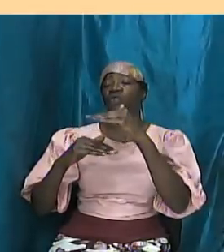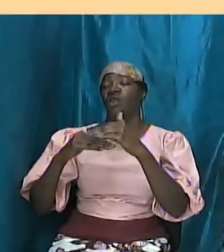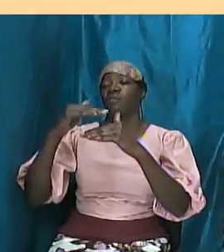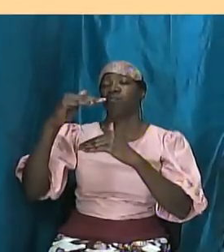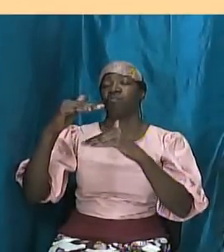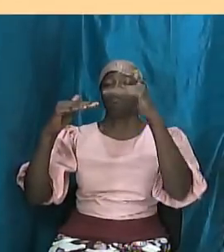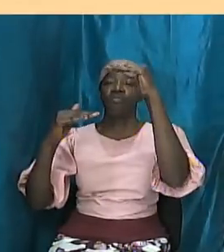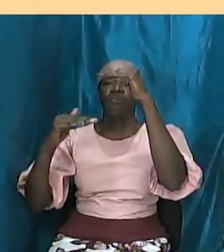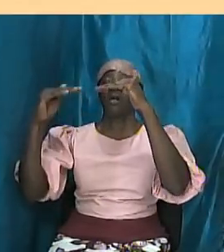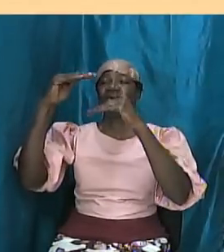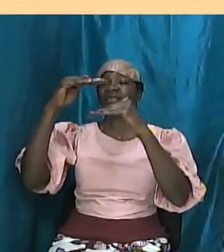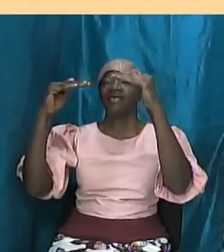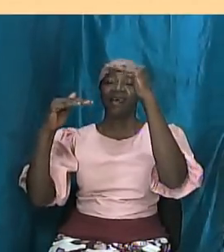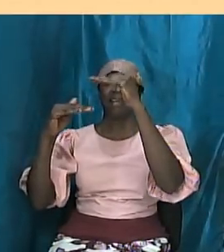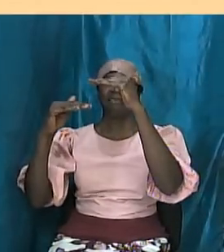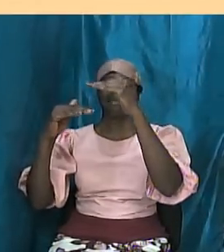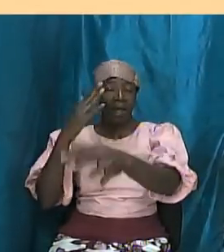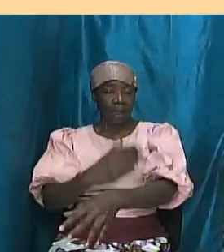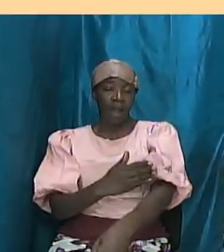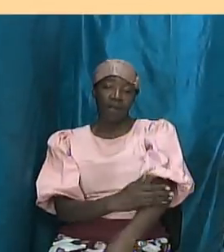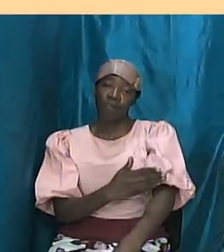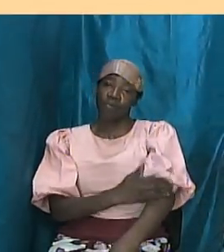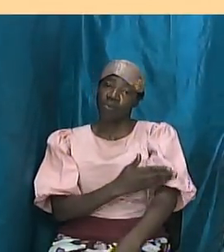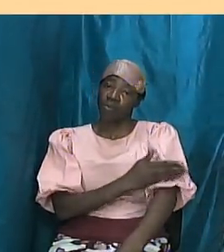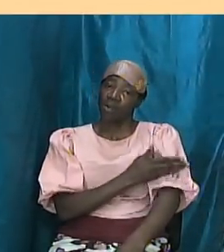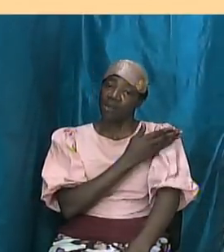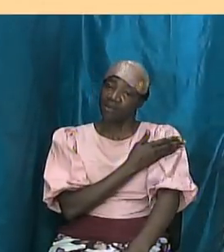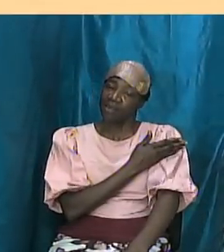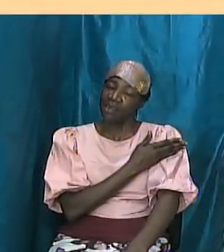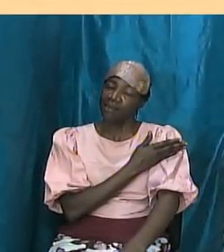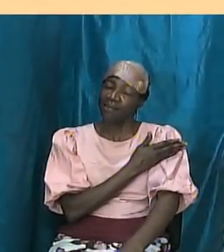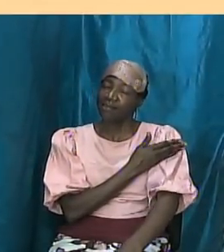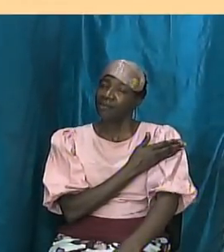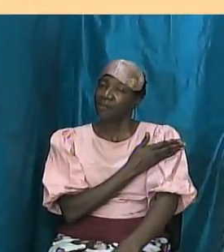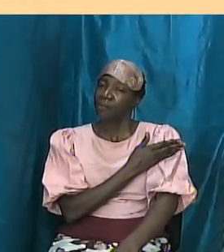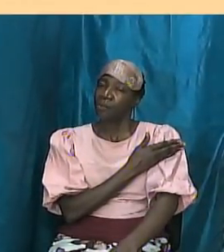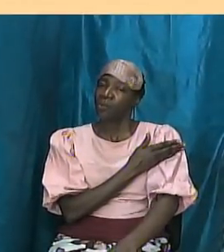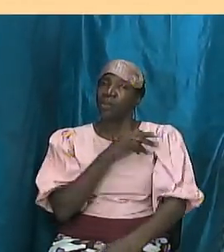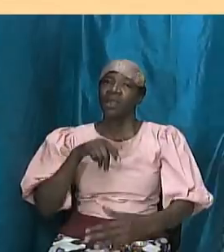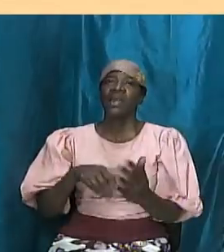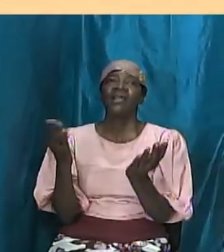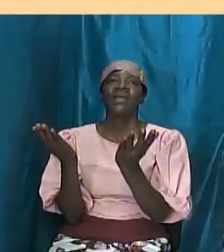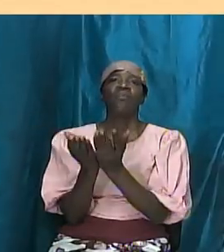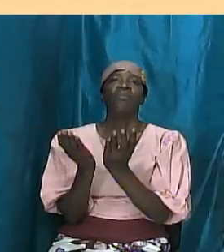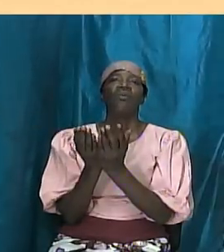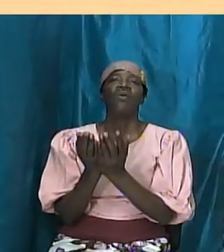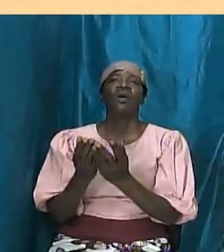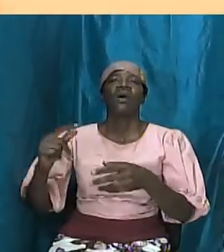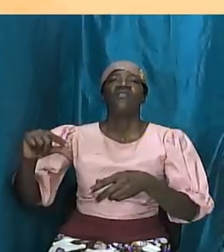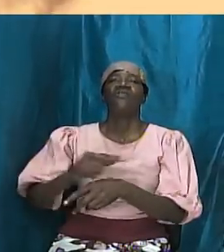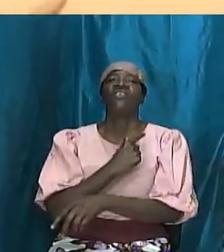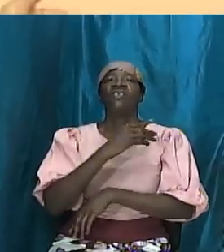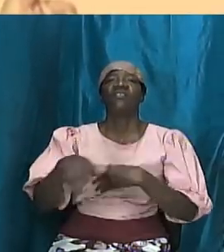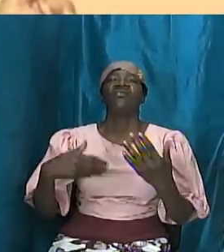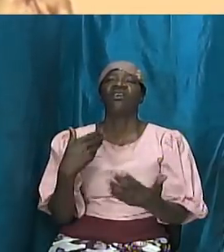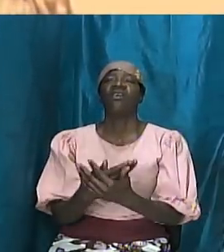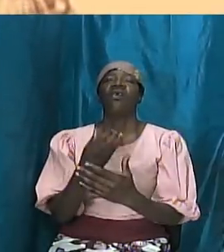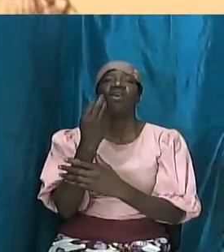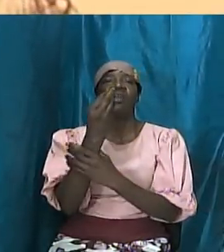books in the Bible and culminated in the book of Genesis, where all that was